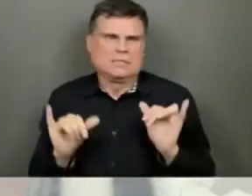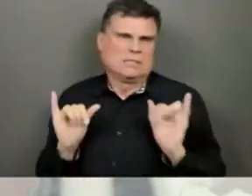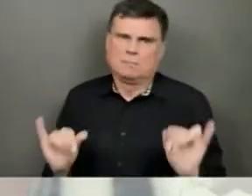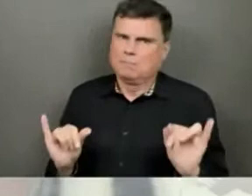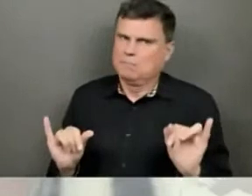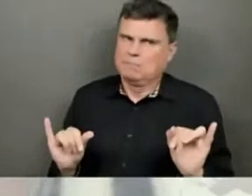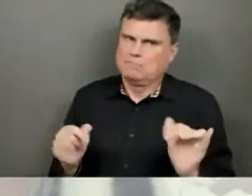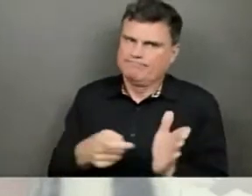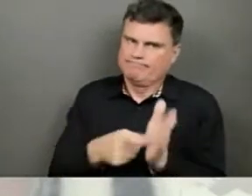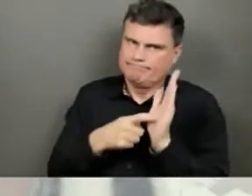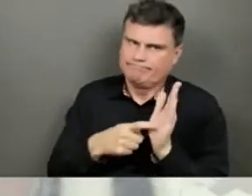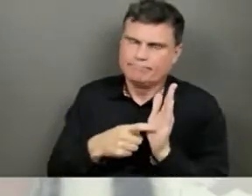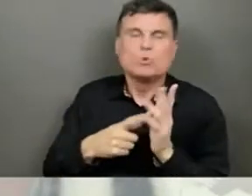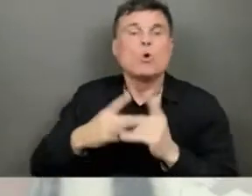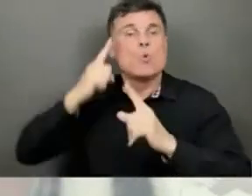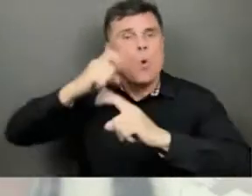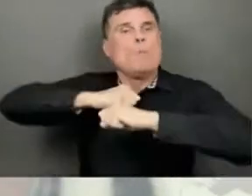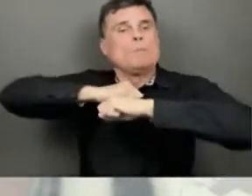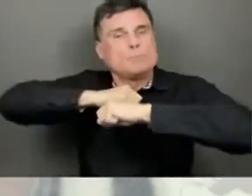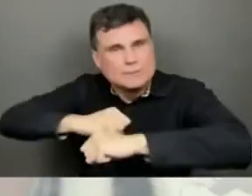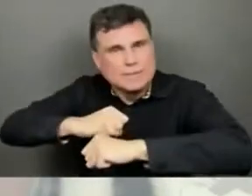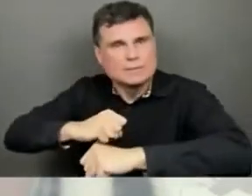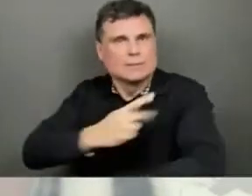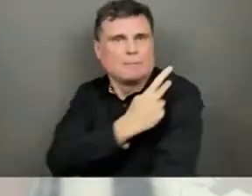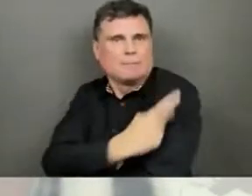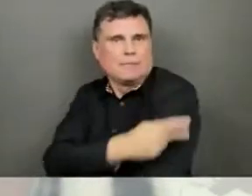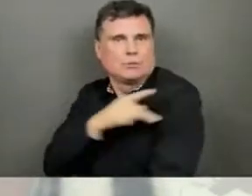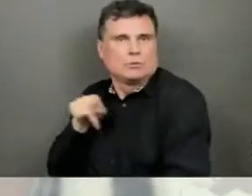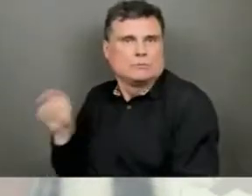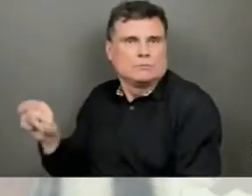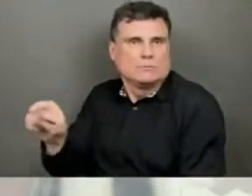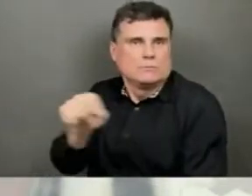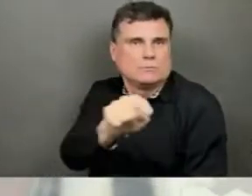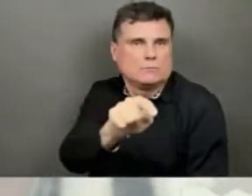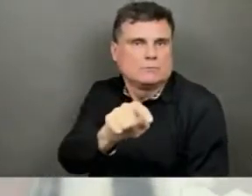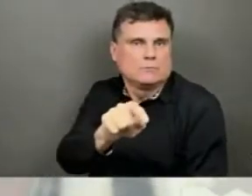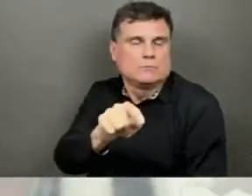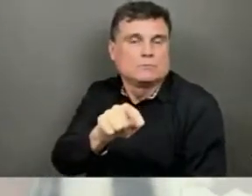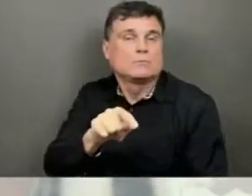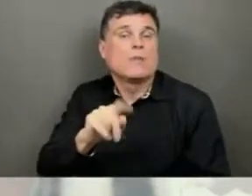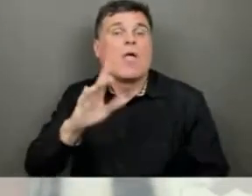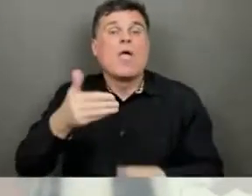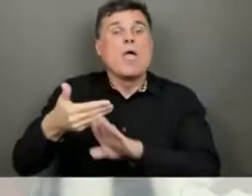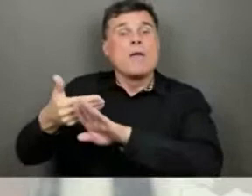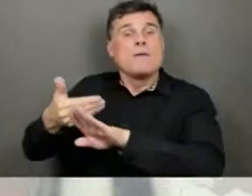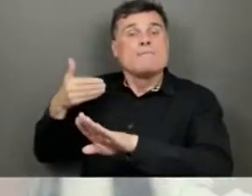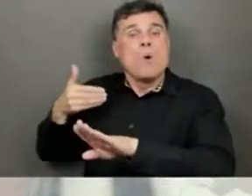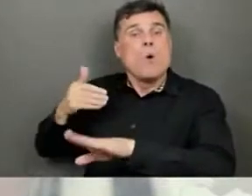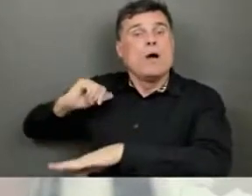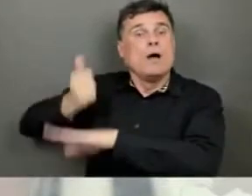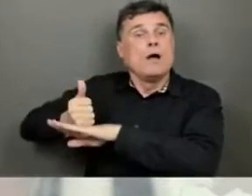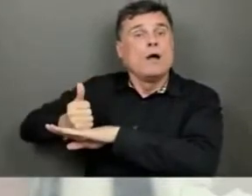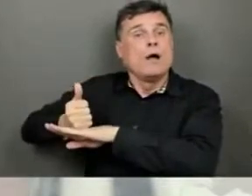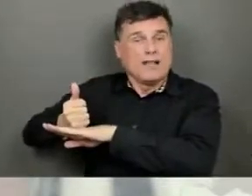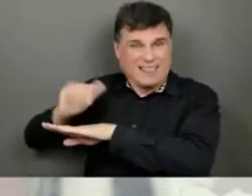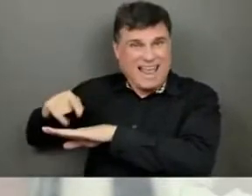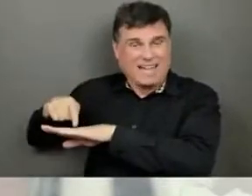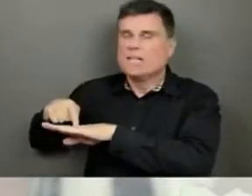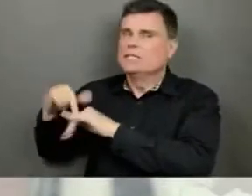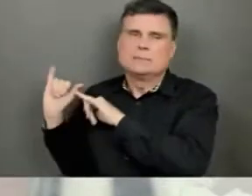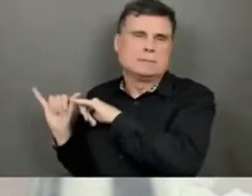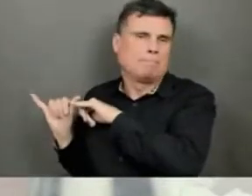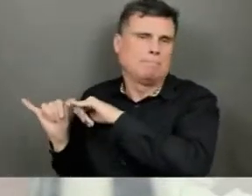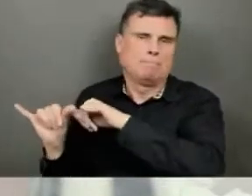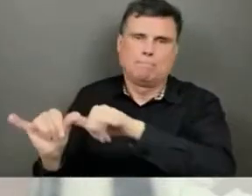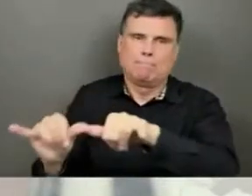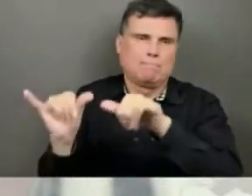protection that BC led on during an earlier stage of the pandemic will continue to be in